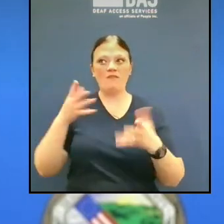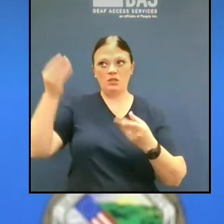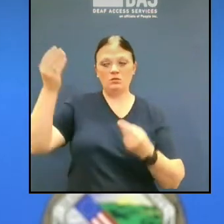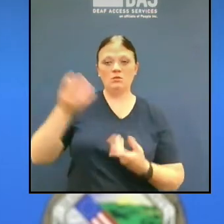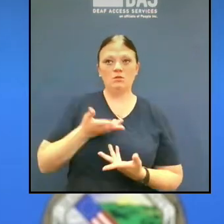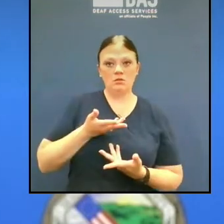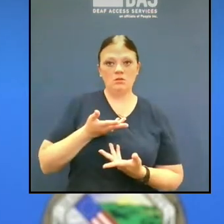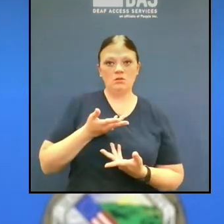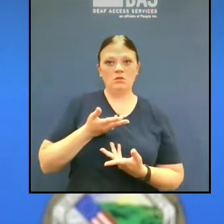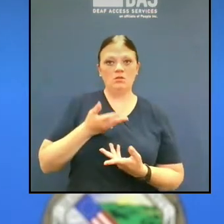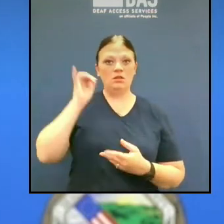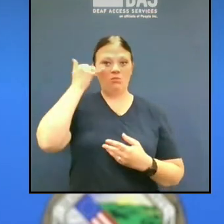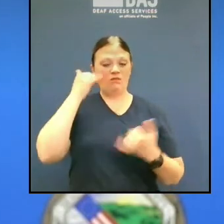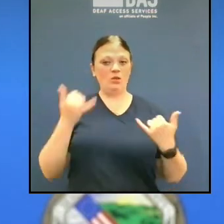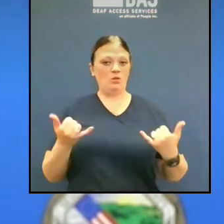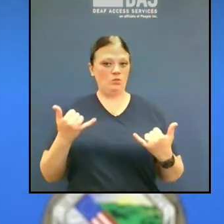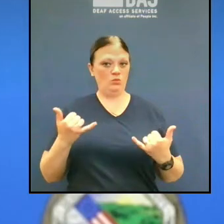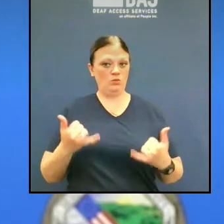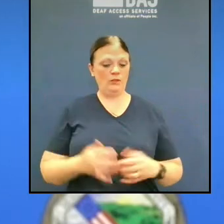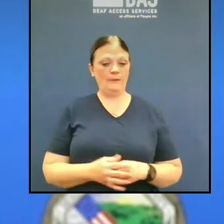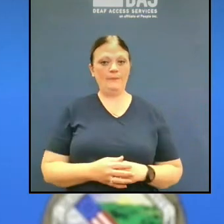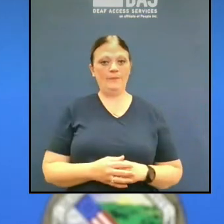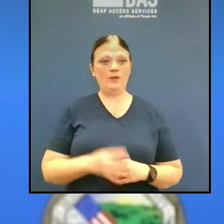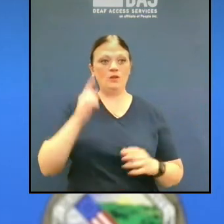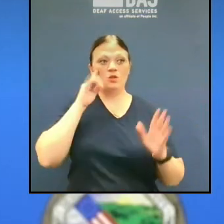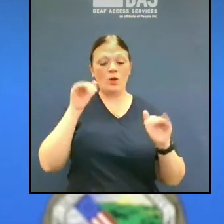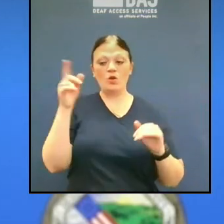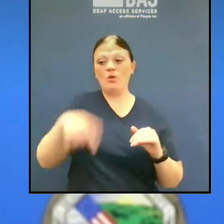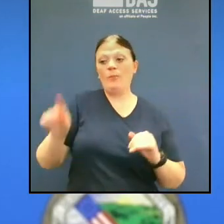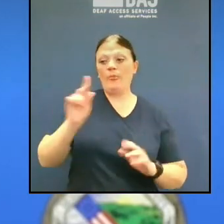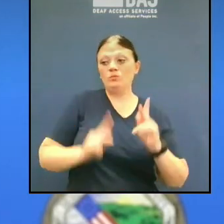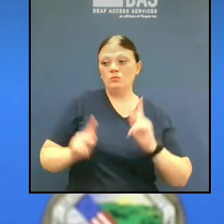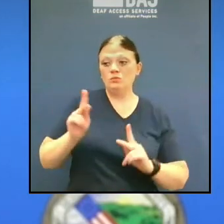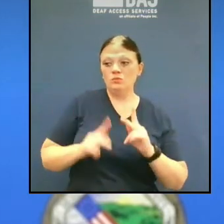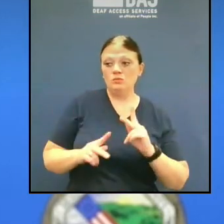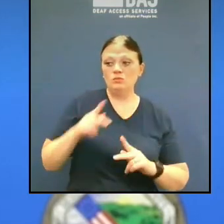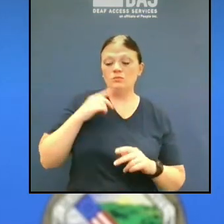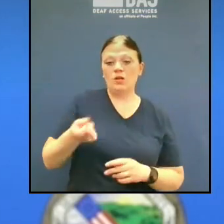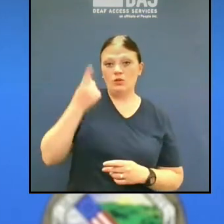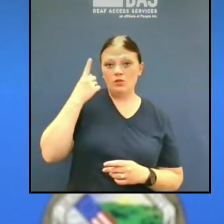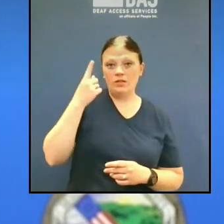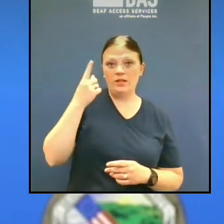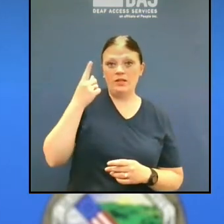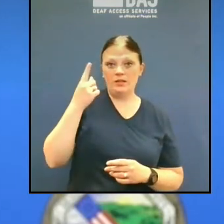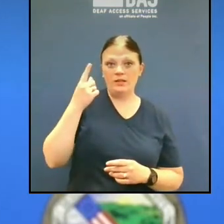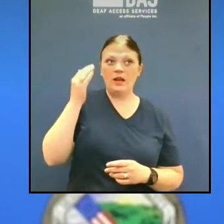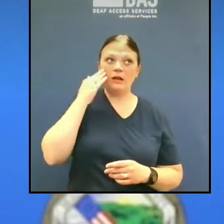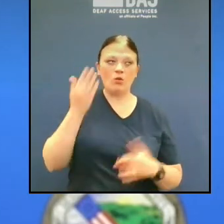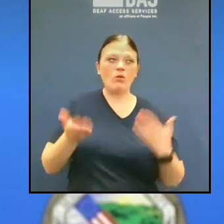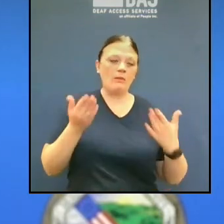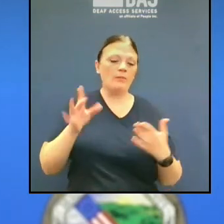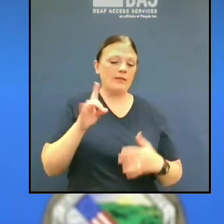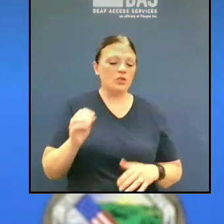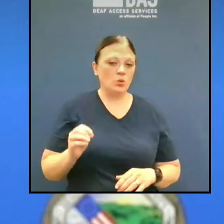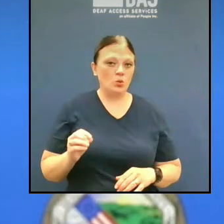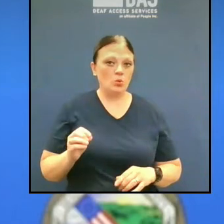told, in Buffalo today, and I hope those individuals understand, and I know they probably do,